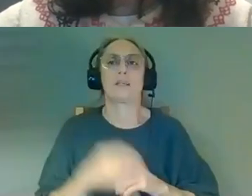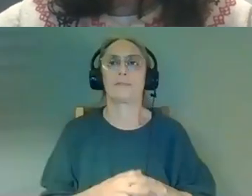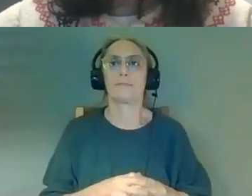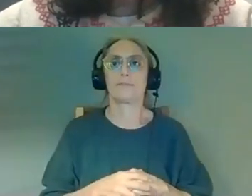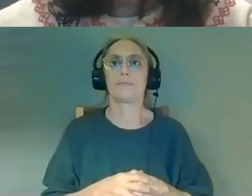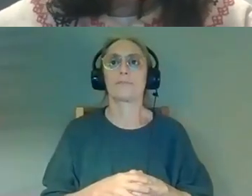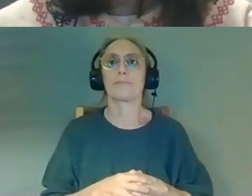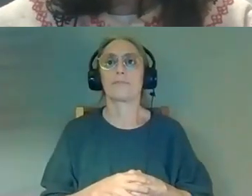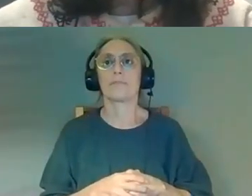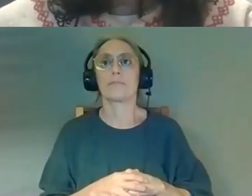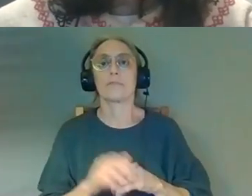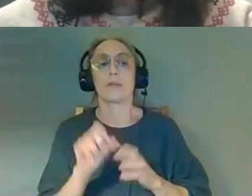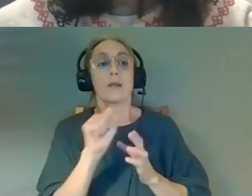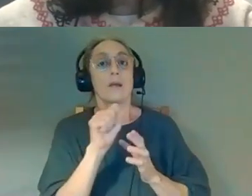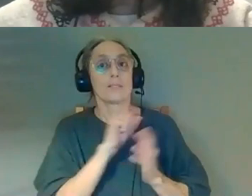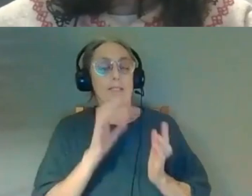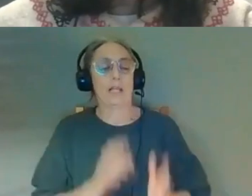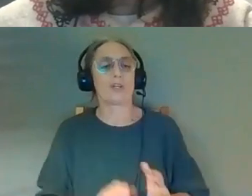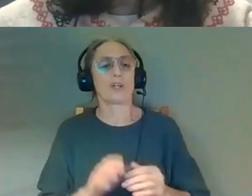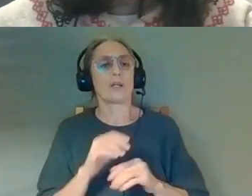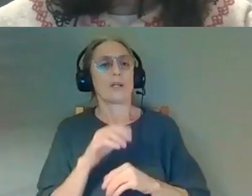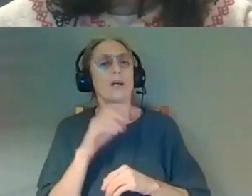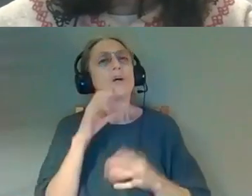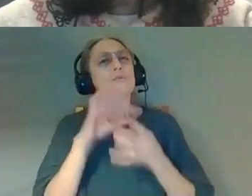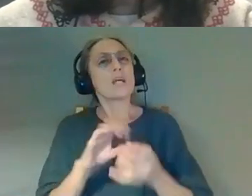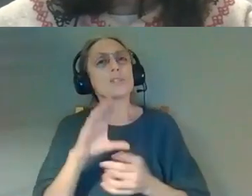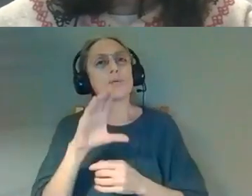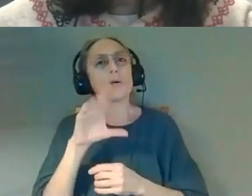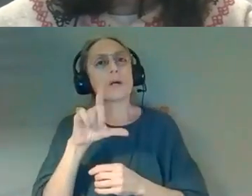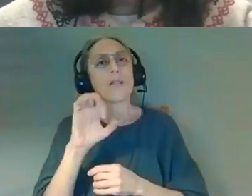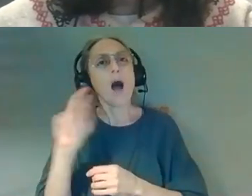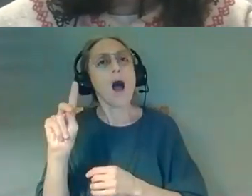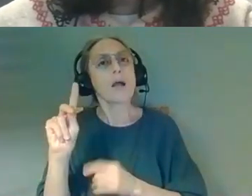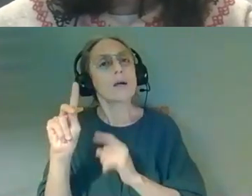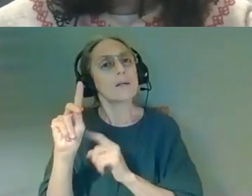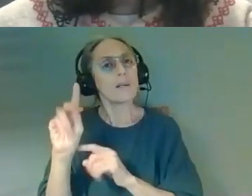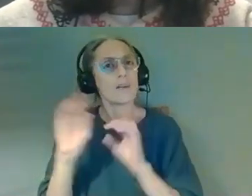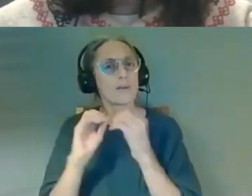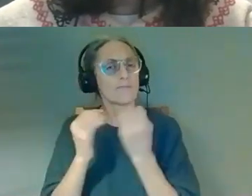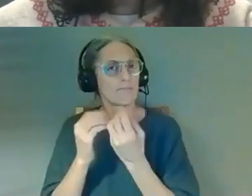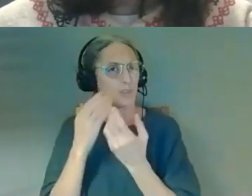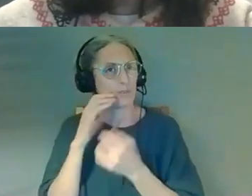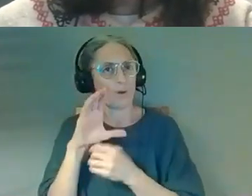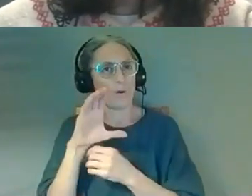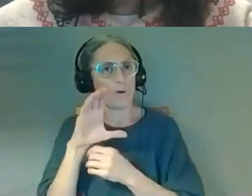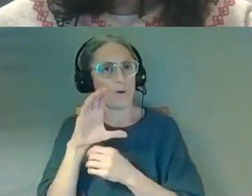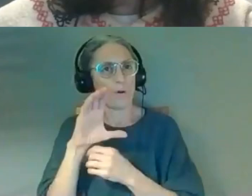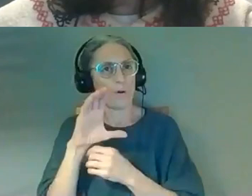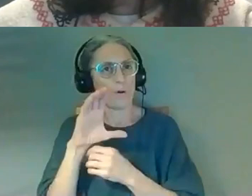know, I've been working with CLOCC for a long time. I don't know if you know that or not, Ruth.